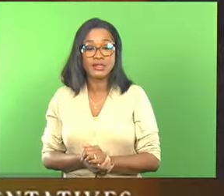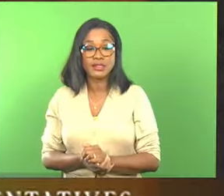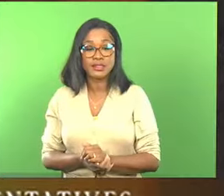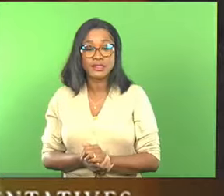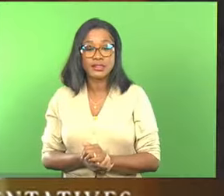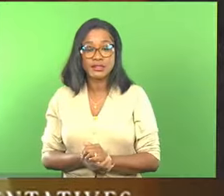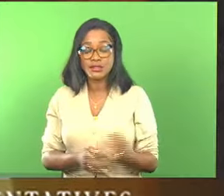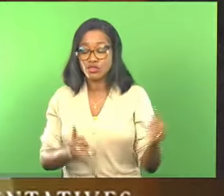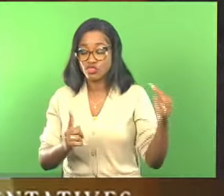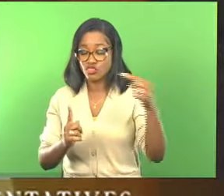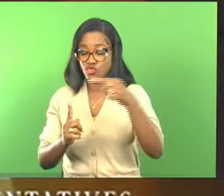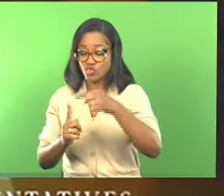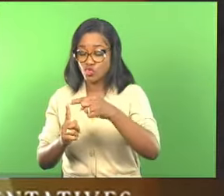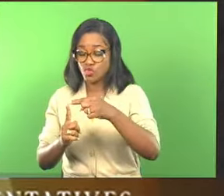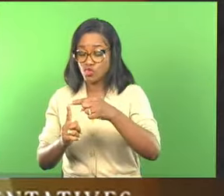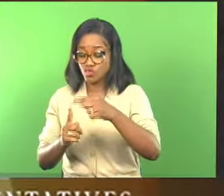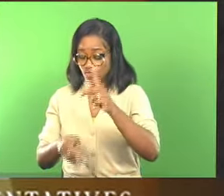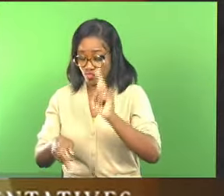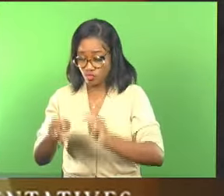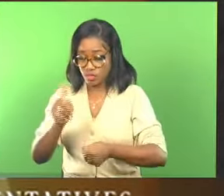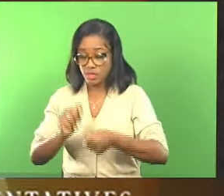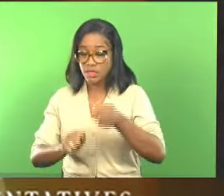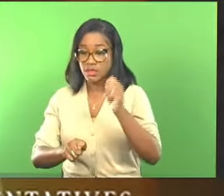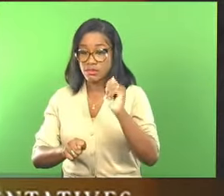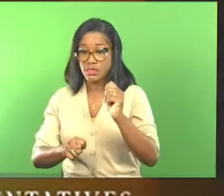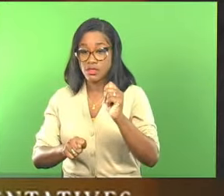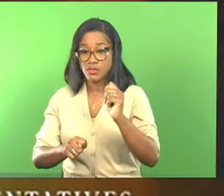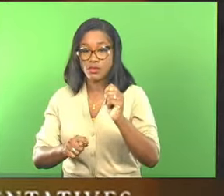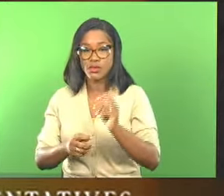to the people of Trinidad and Tobago,